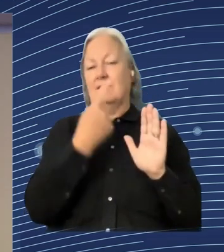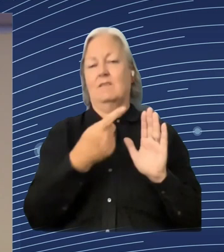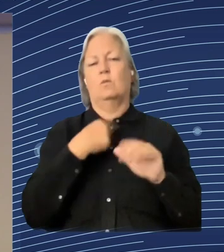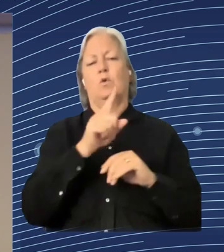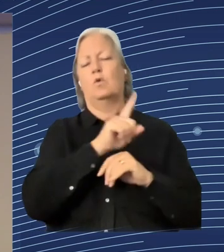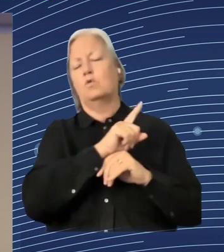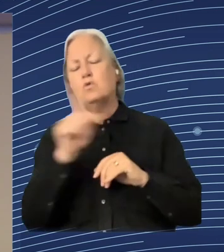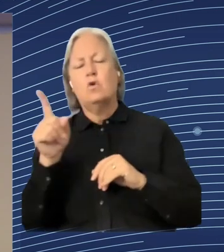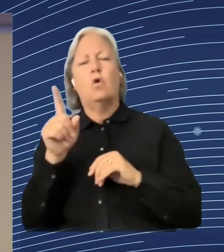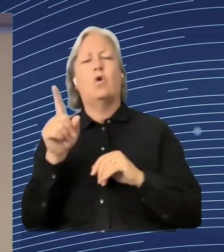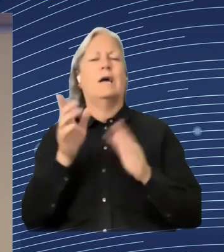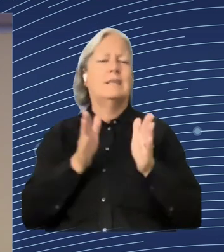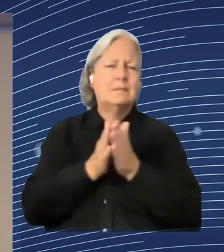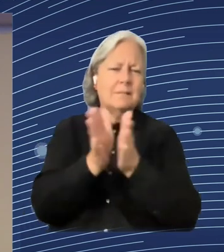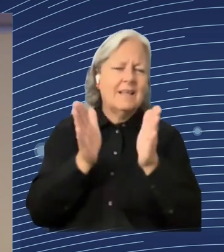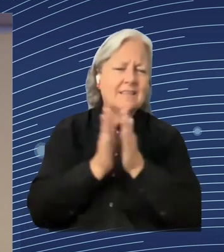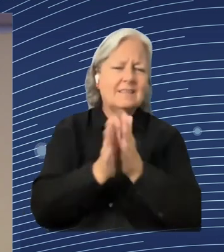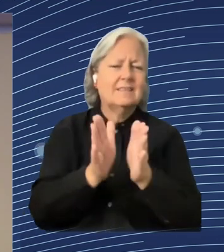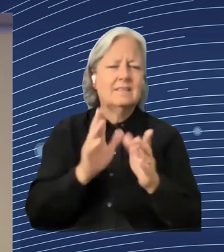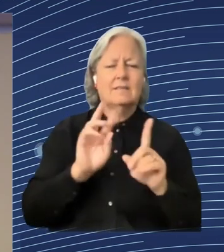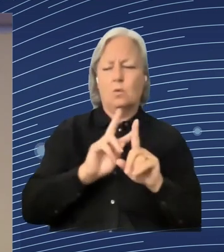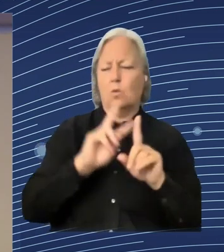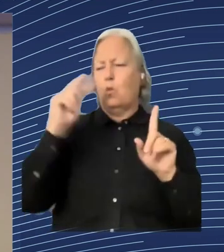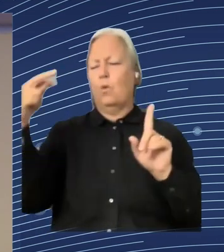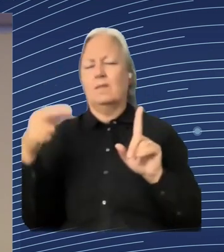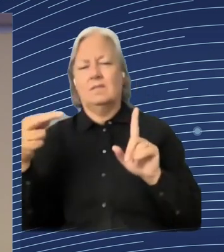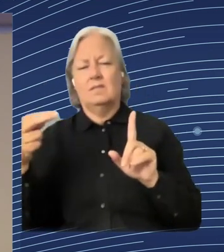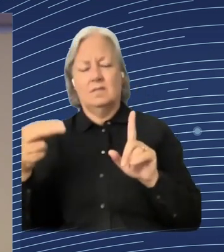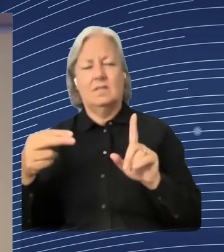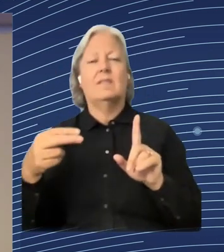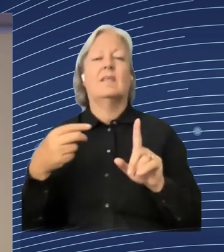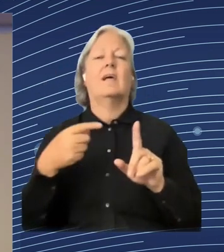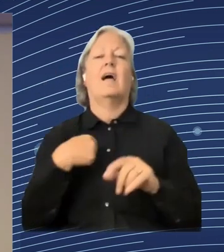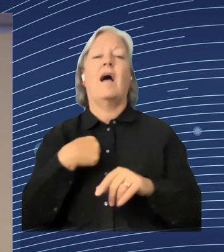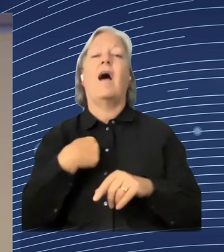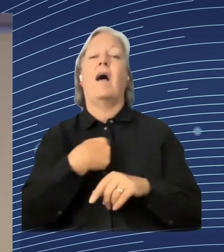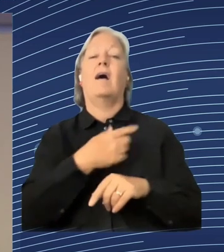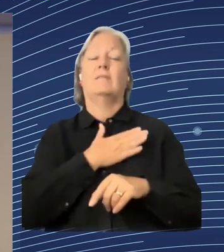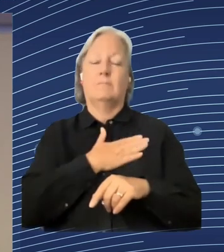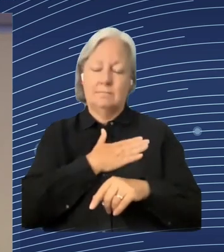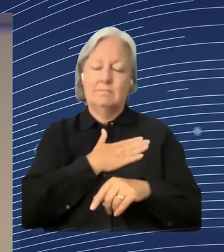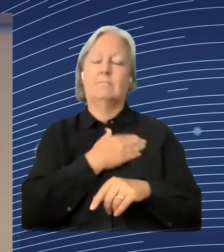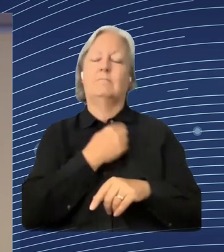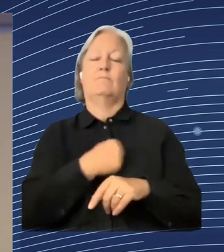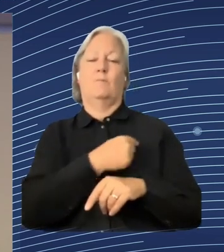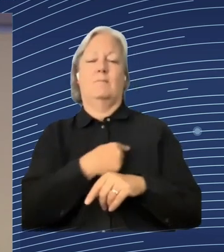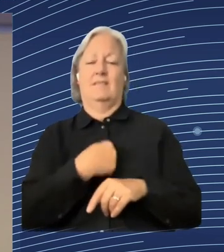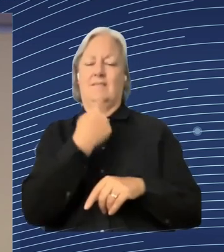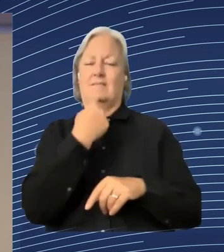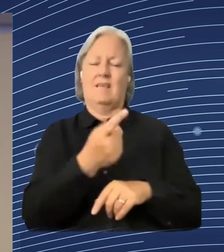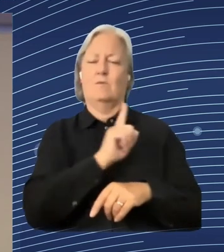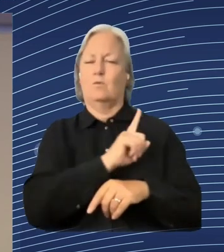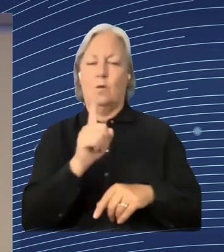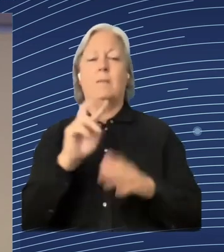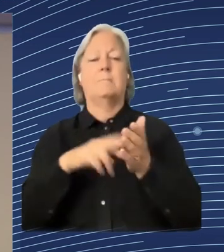of the other side. We promise we will not do it at home. No. Because if we do this, that means they are listening. Huh? I don't think